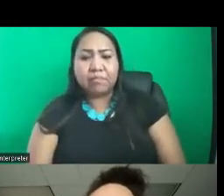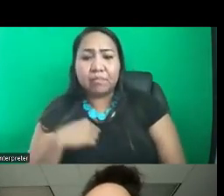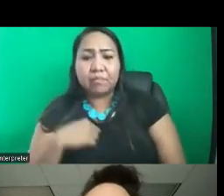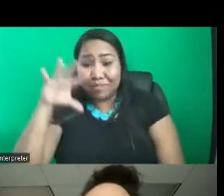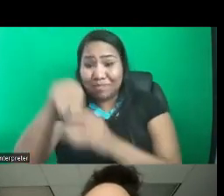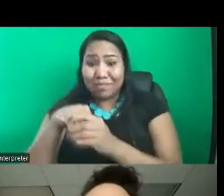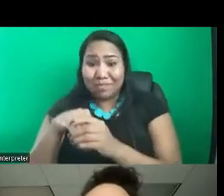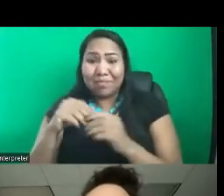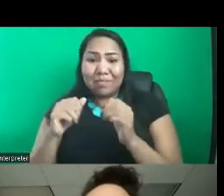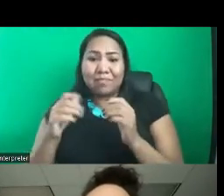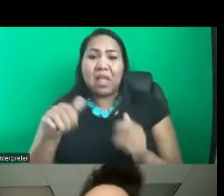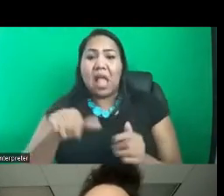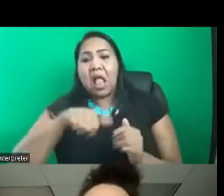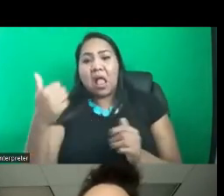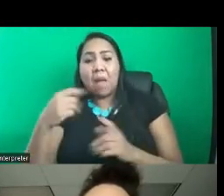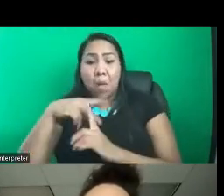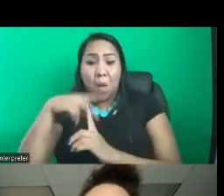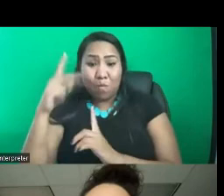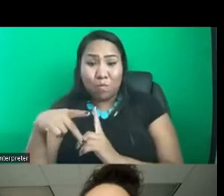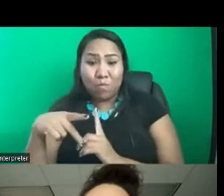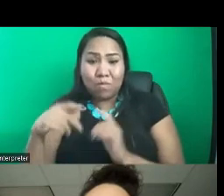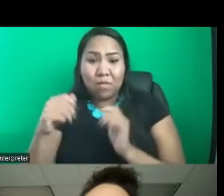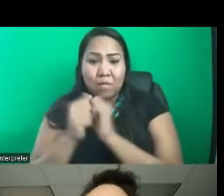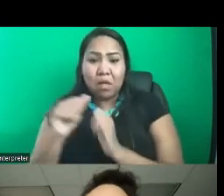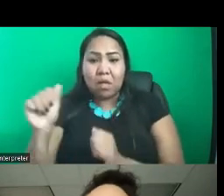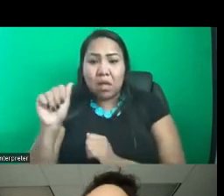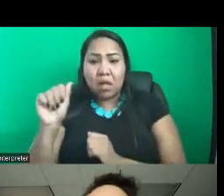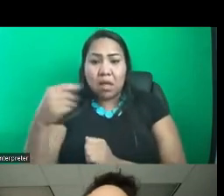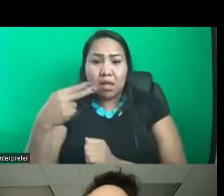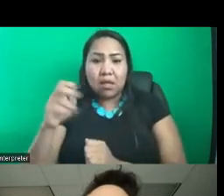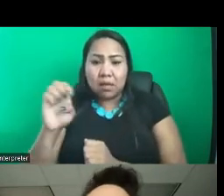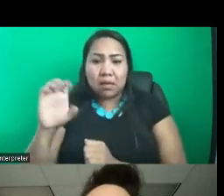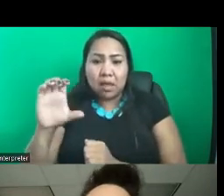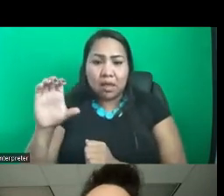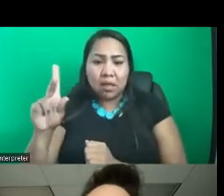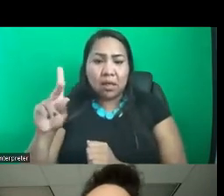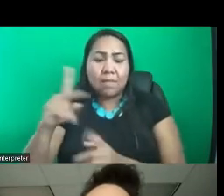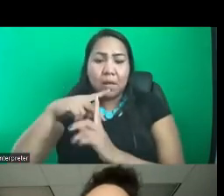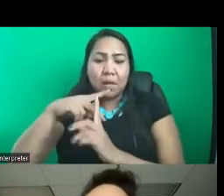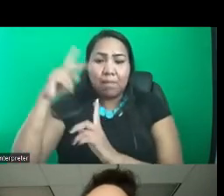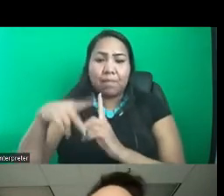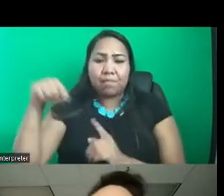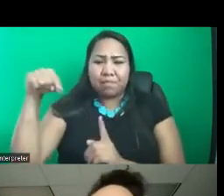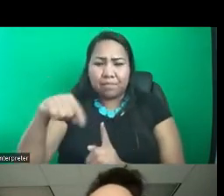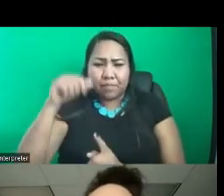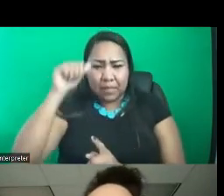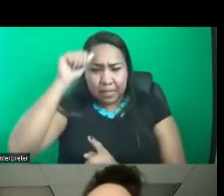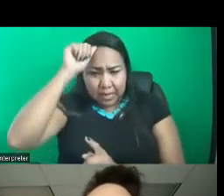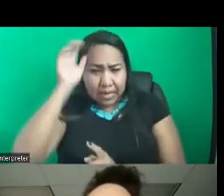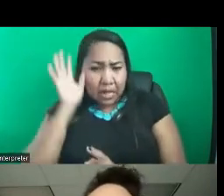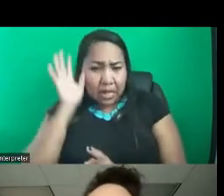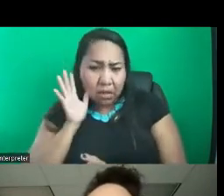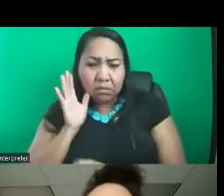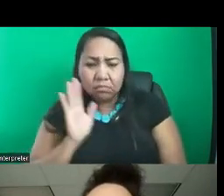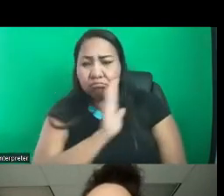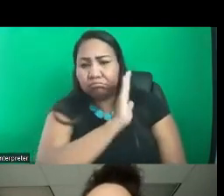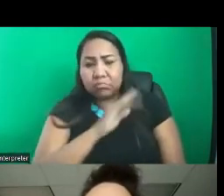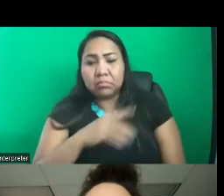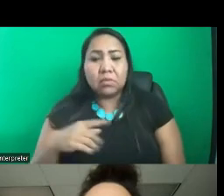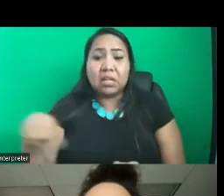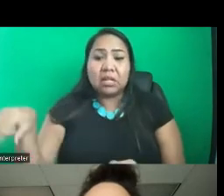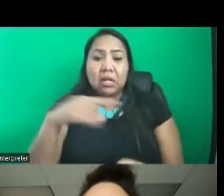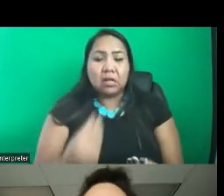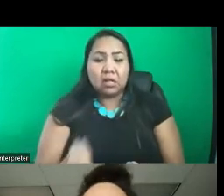the AHEC program here in Alaska. And so I was given the opportunity to go to